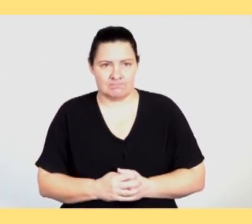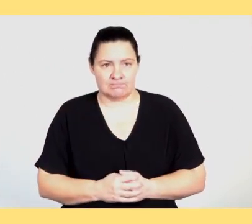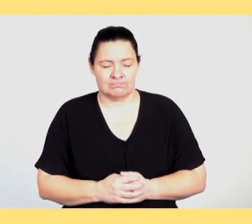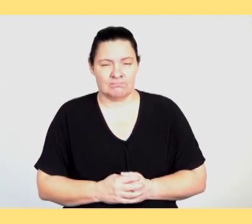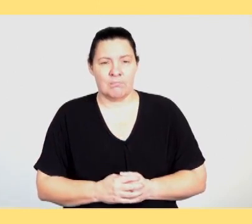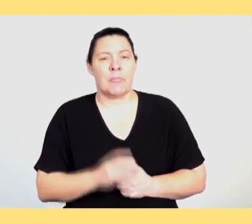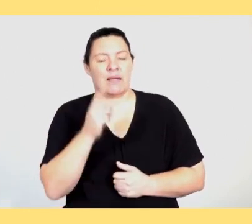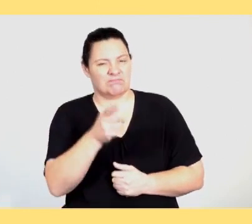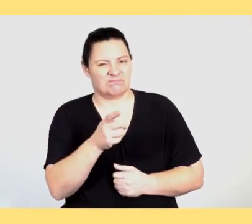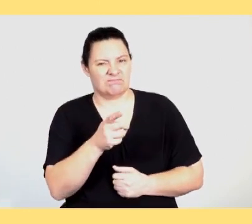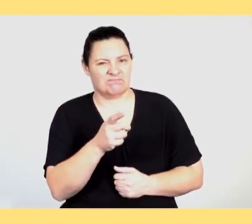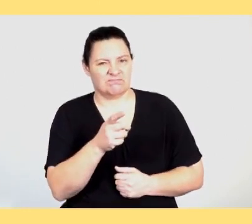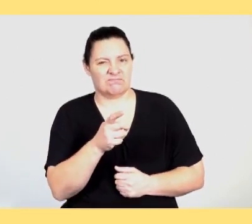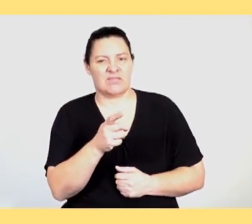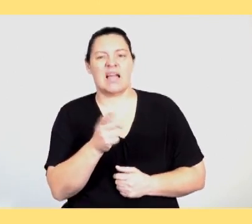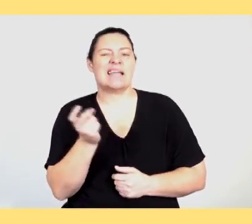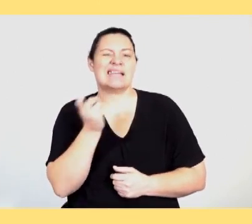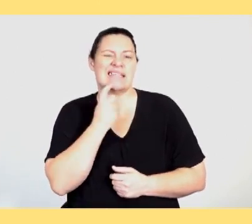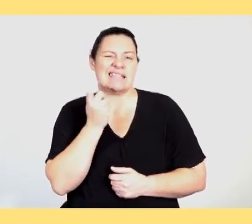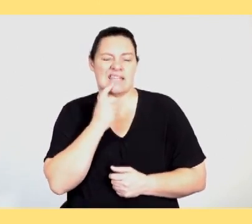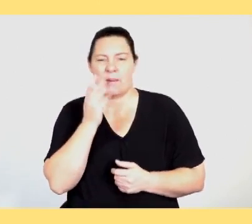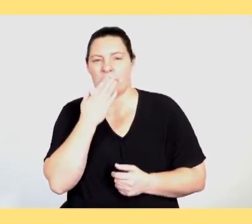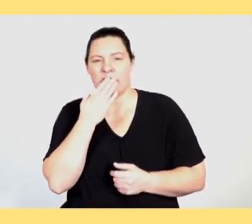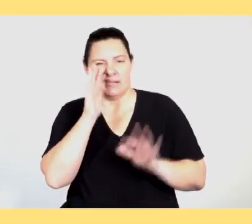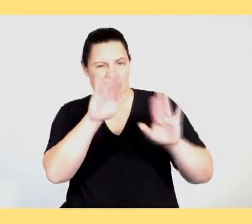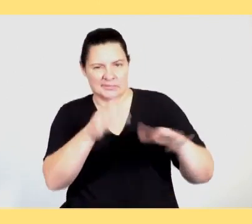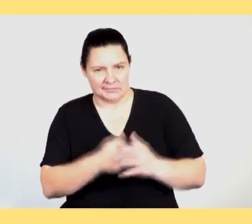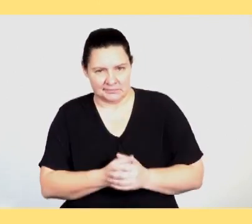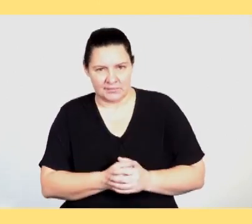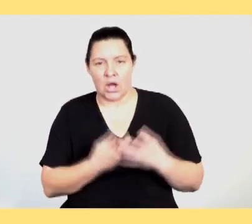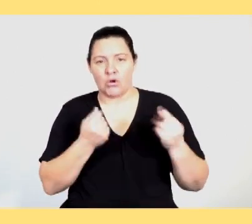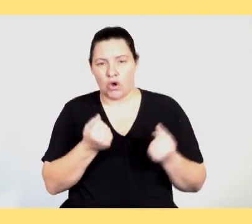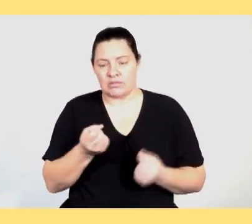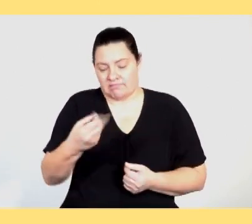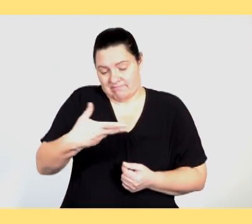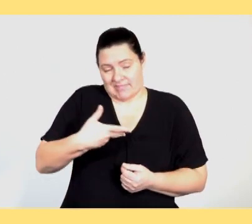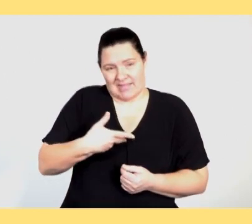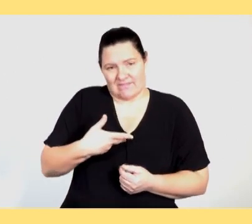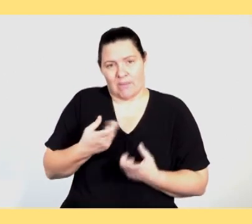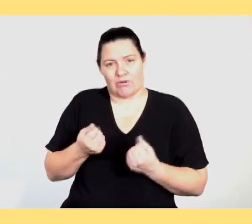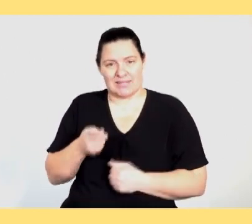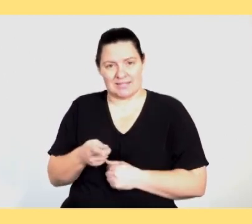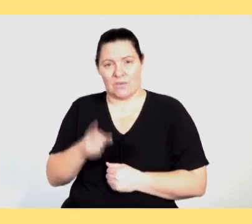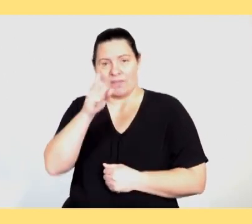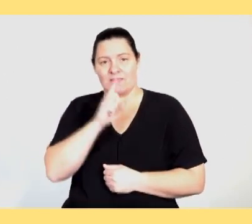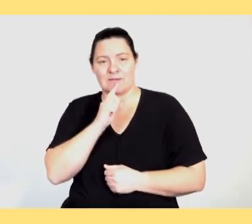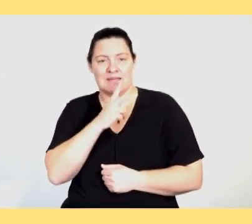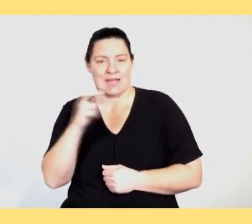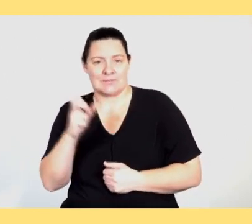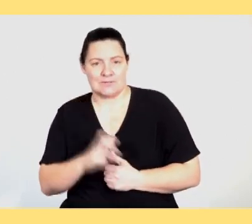1,800. So this one is much easier. The cost price is already given